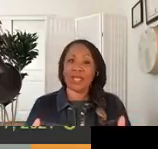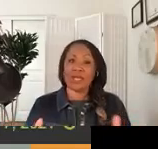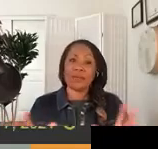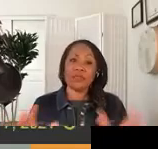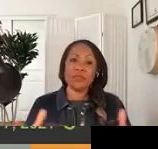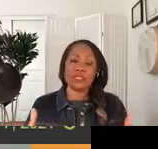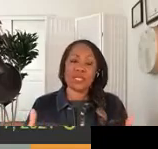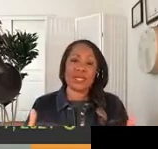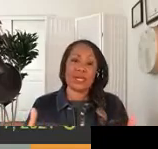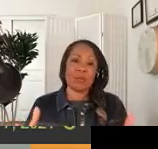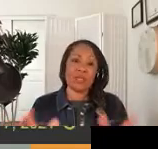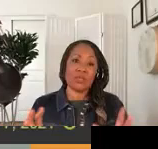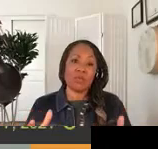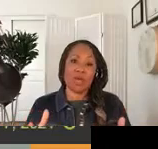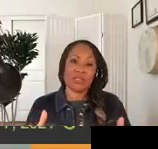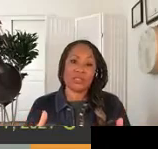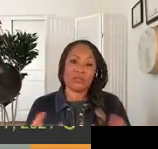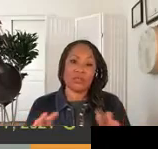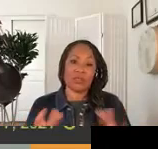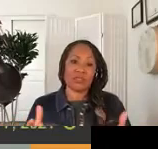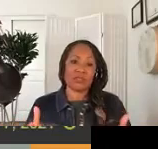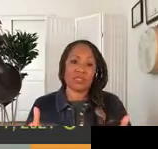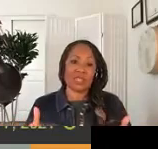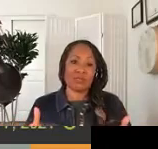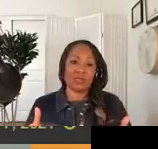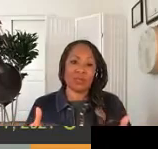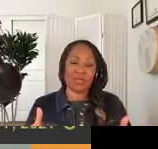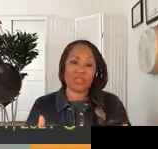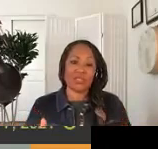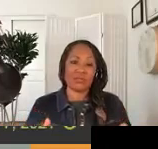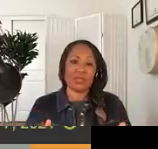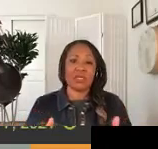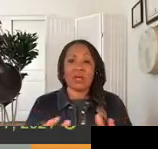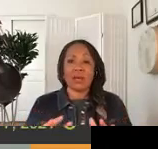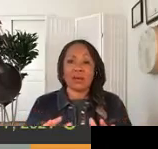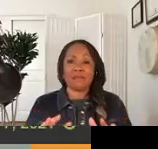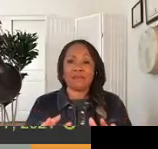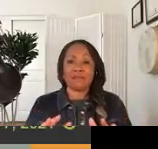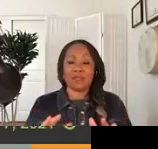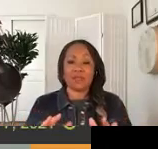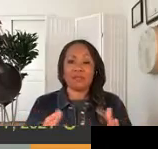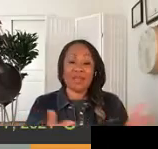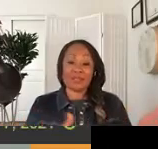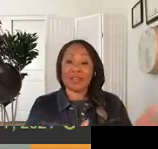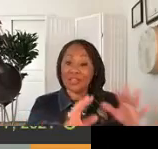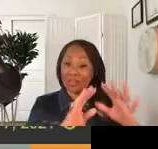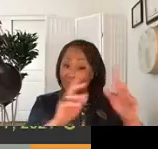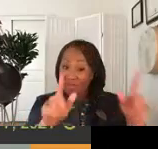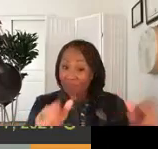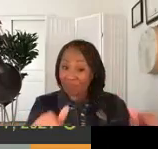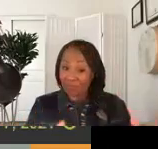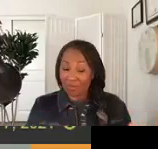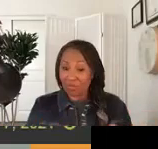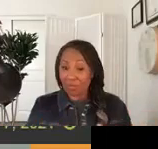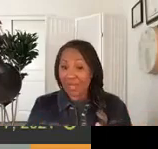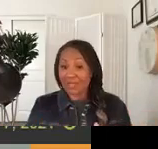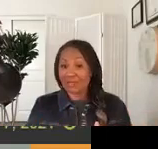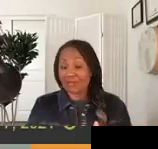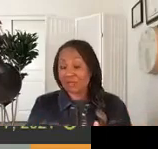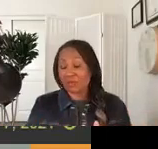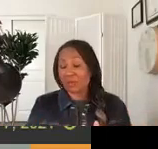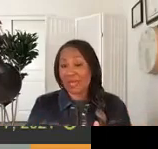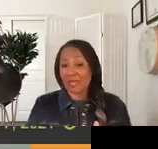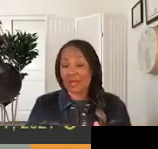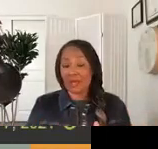way. But you decide what you want to do. And once you decide what you want to do, based on your